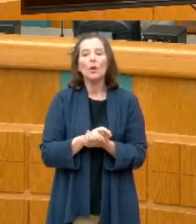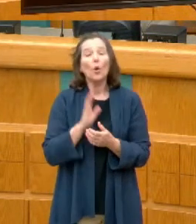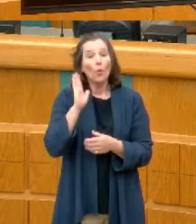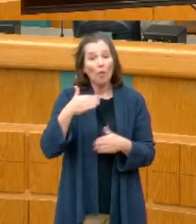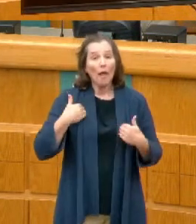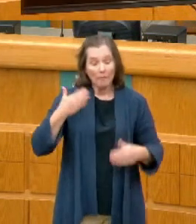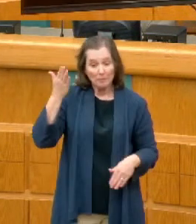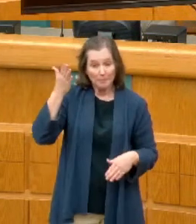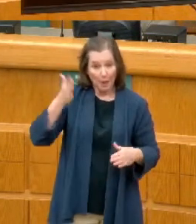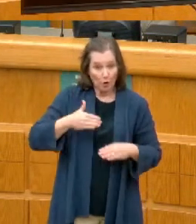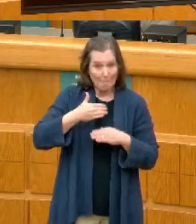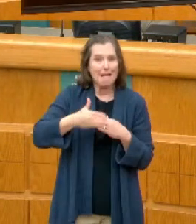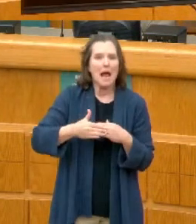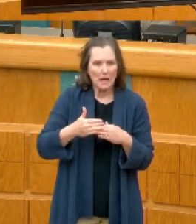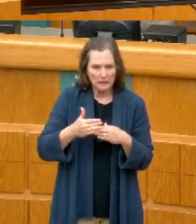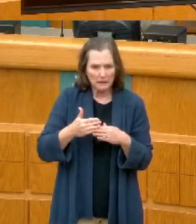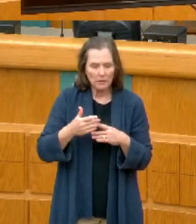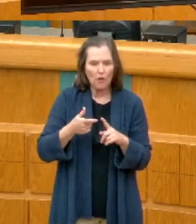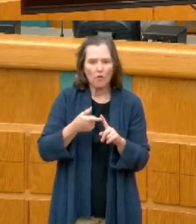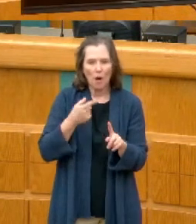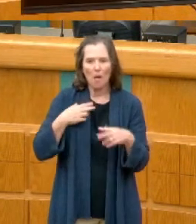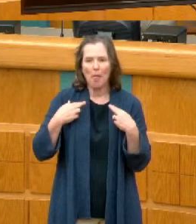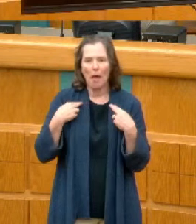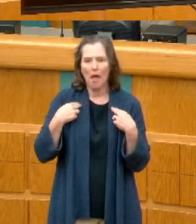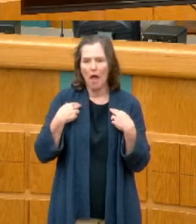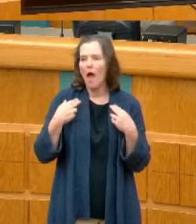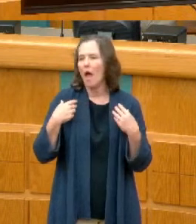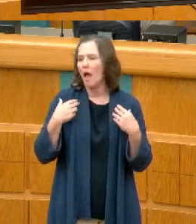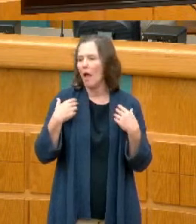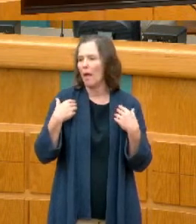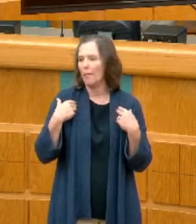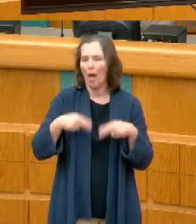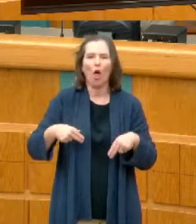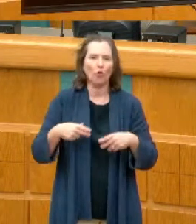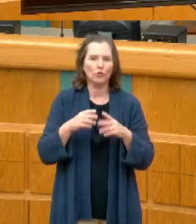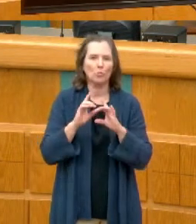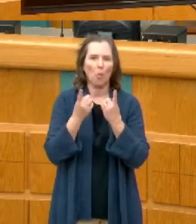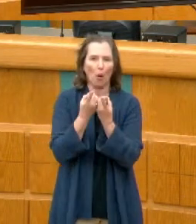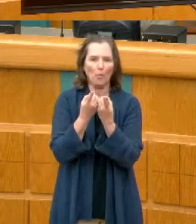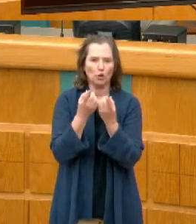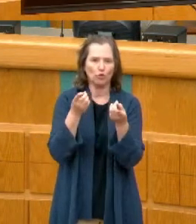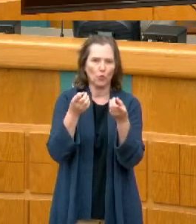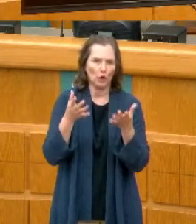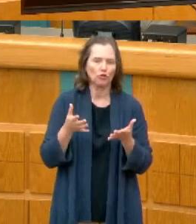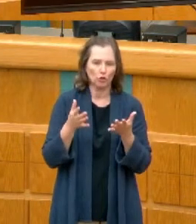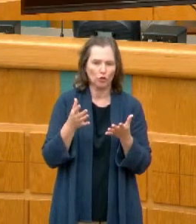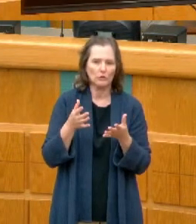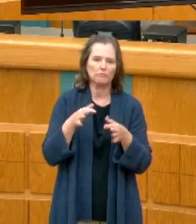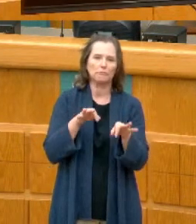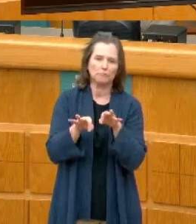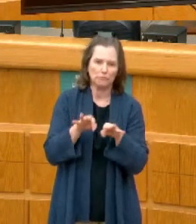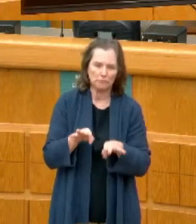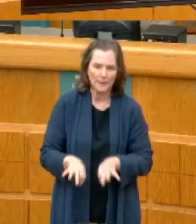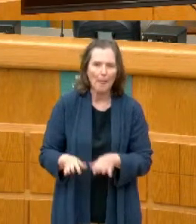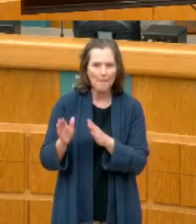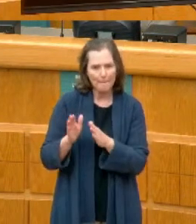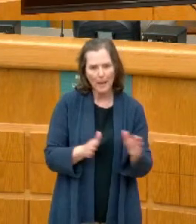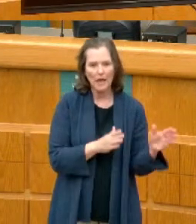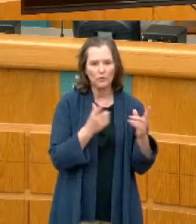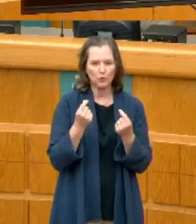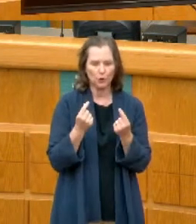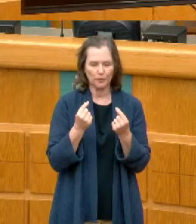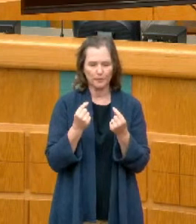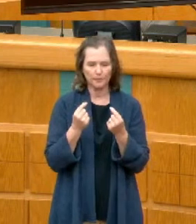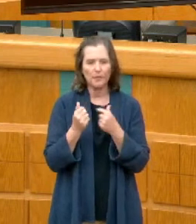director, will elaborate on all these locations and times and plans. The county is going to focus, particularly